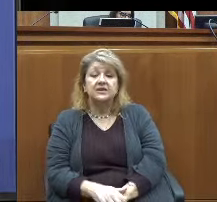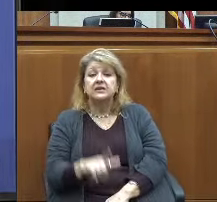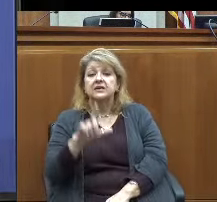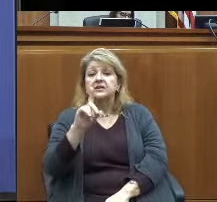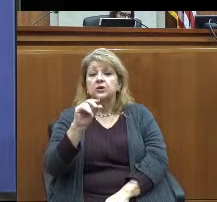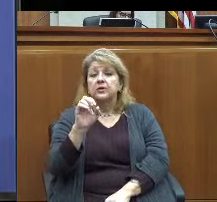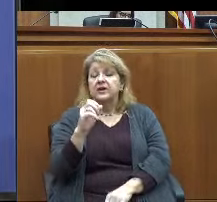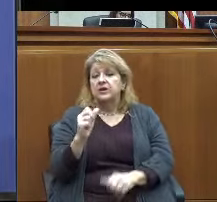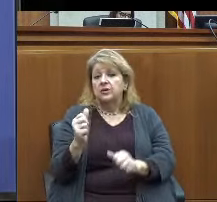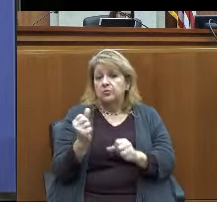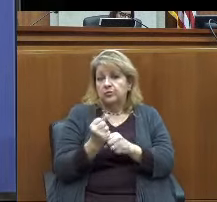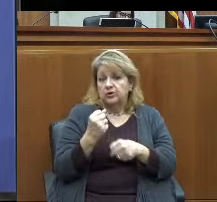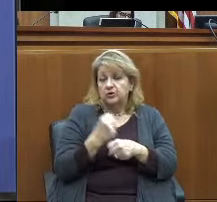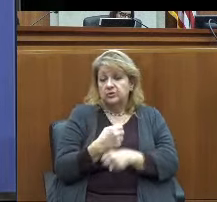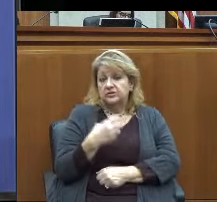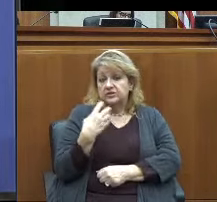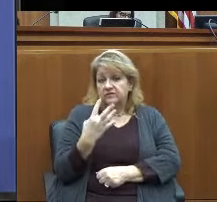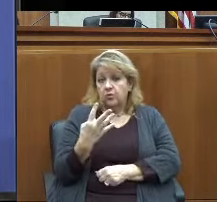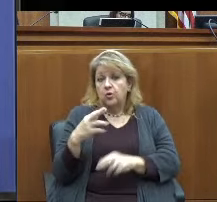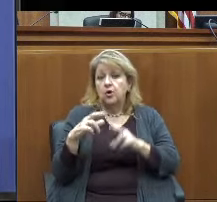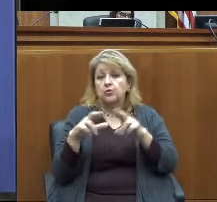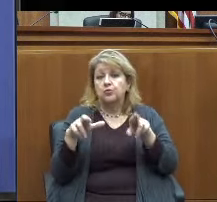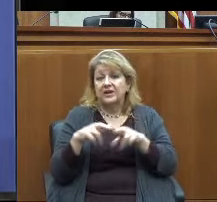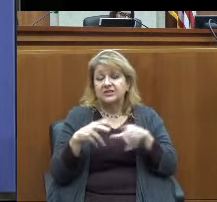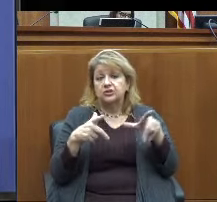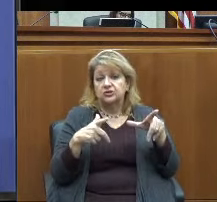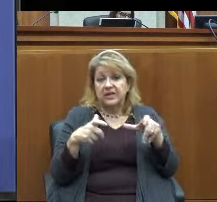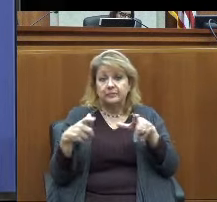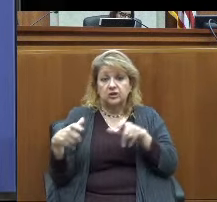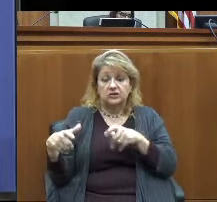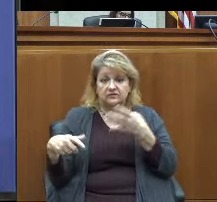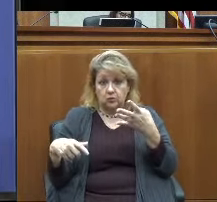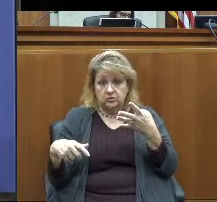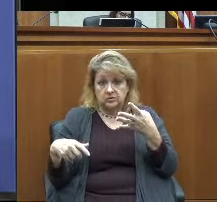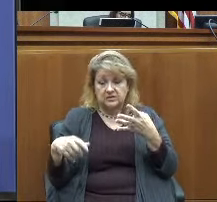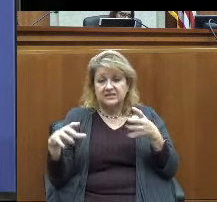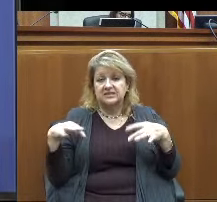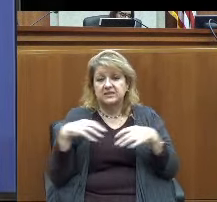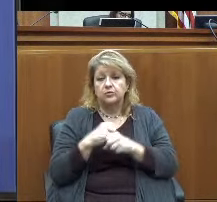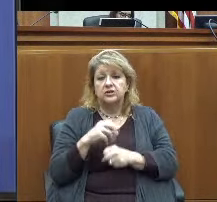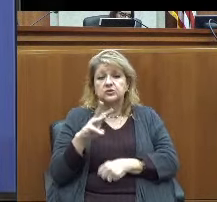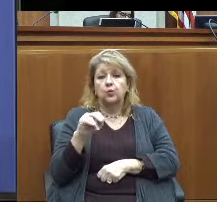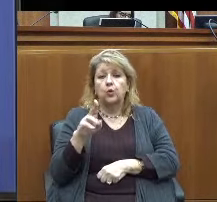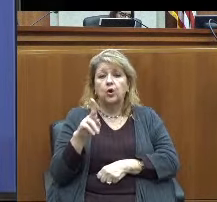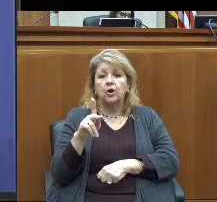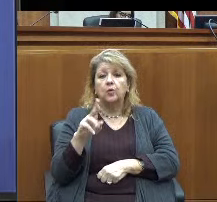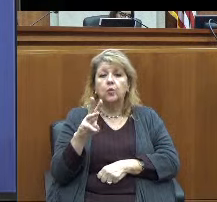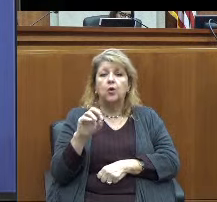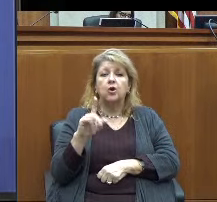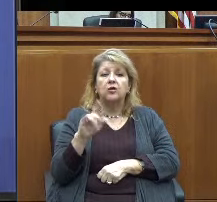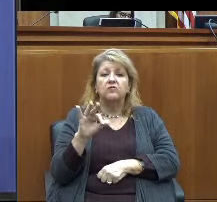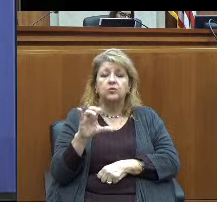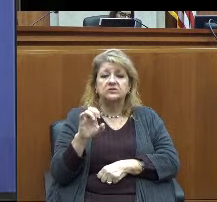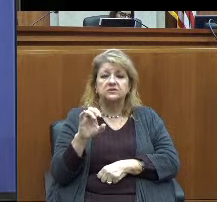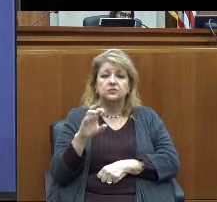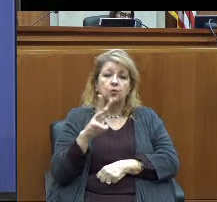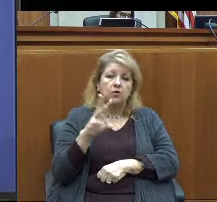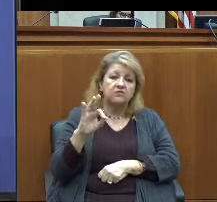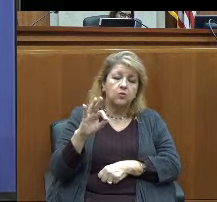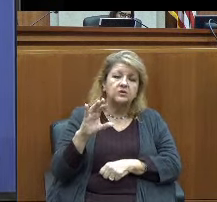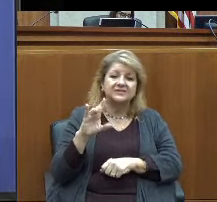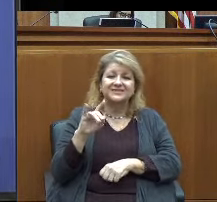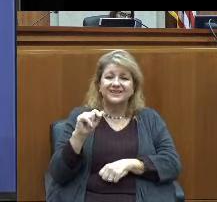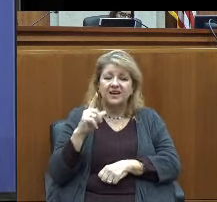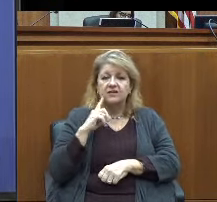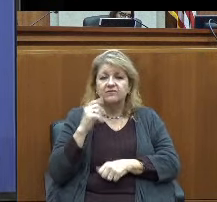LDOE also produces 4 regional snapshots which summarize workforce data for each region. The workforce